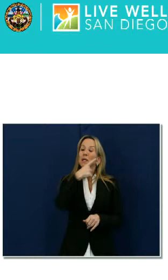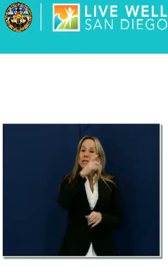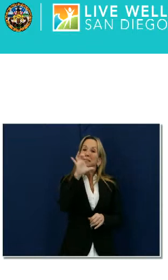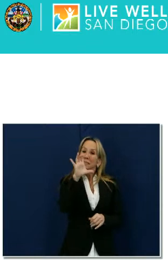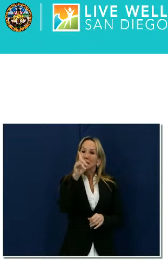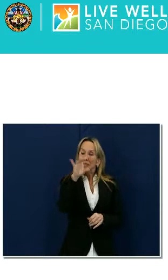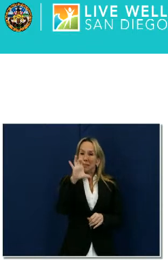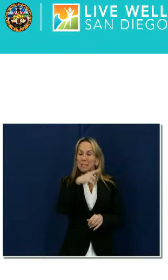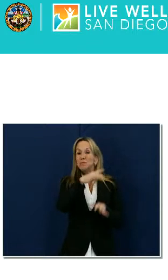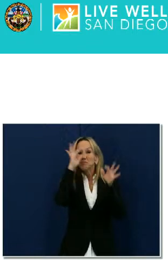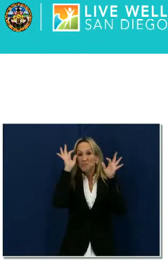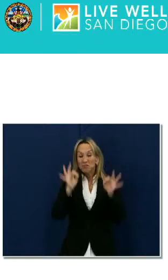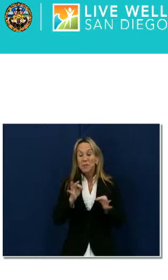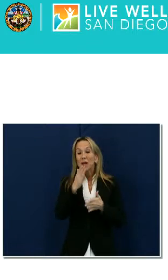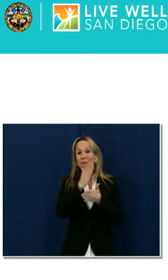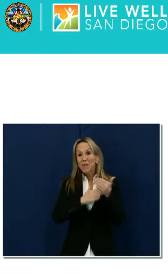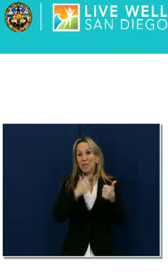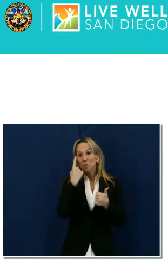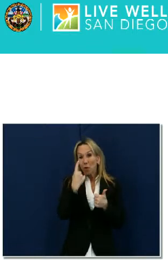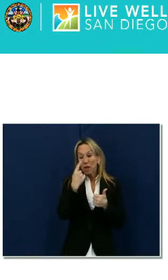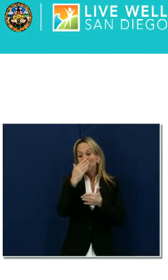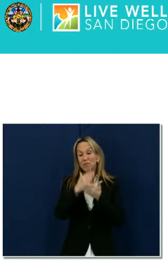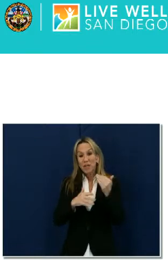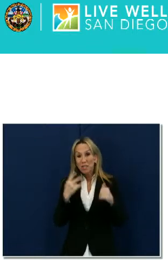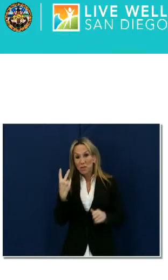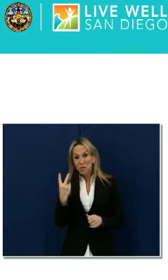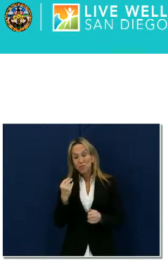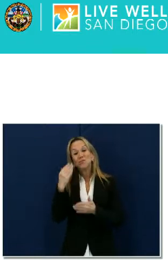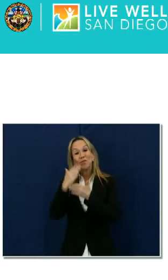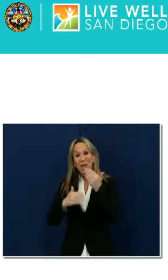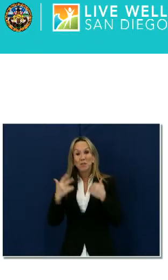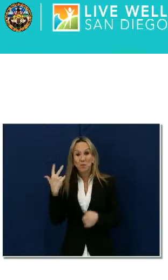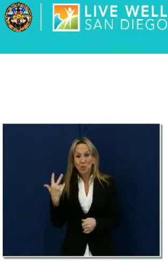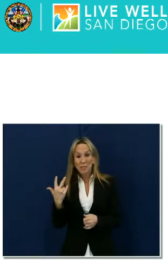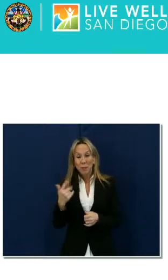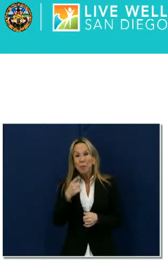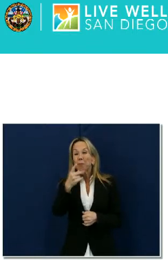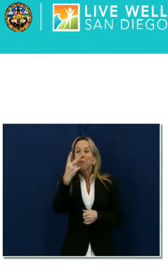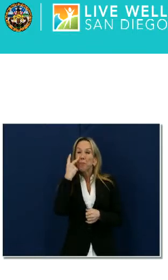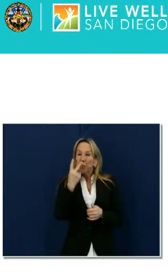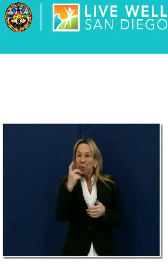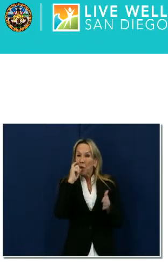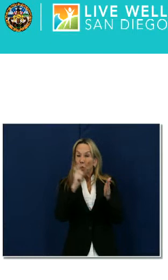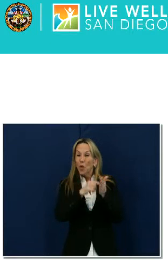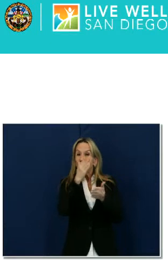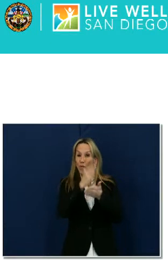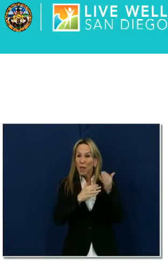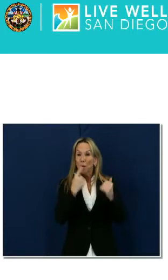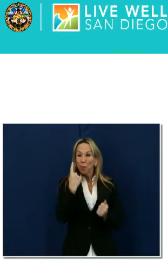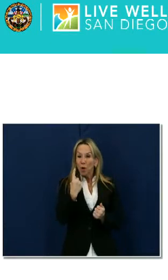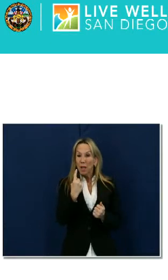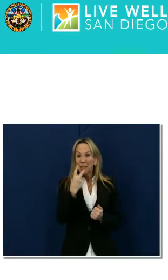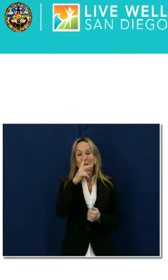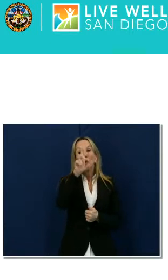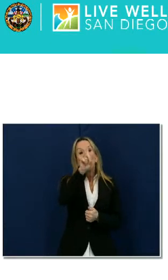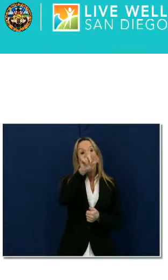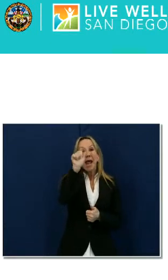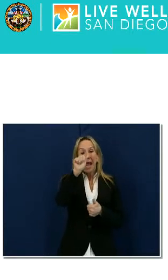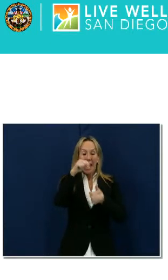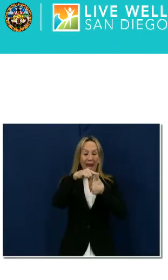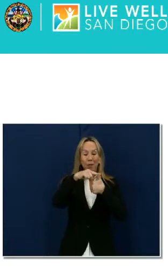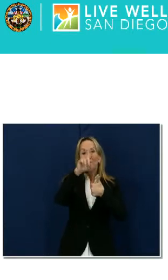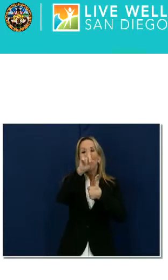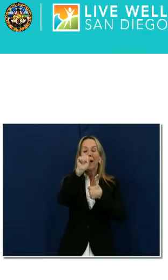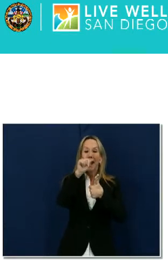Control, CDC. Phase 1, Phase 2, and Phase 3. You see there in Phase 1, first we're doing 1A, healthcare